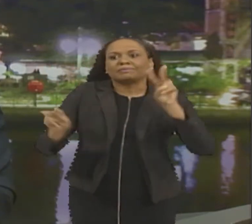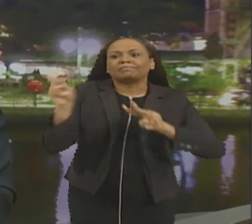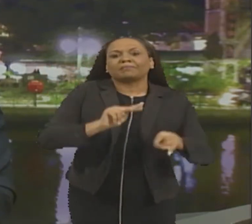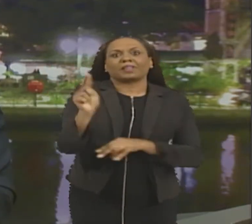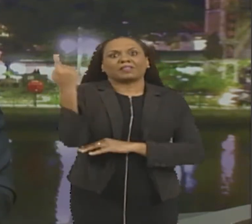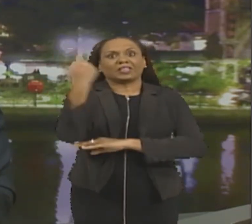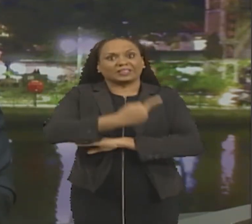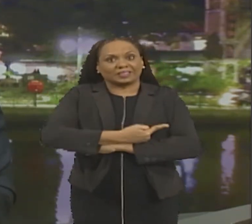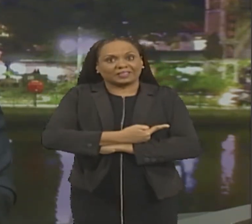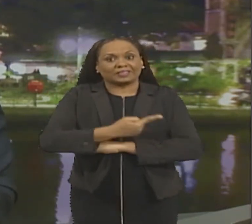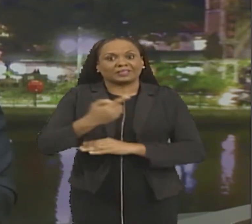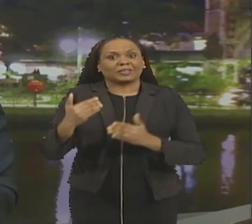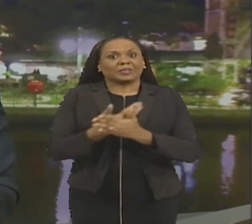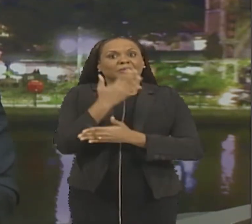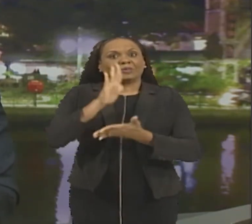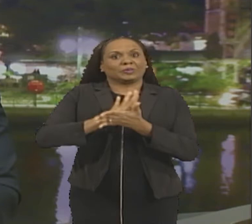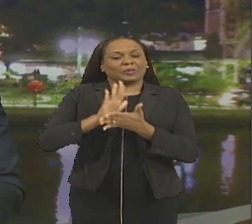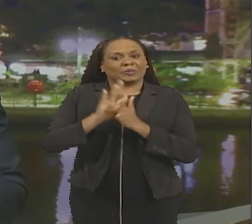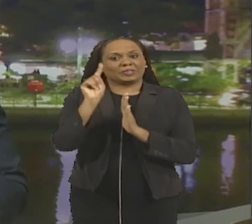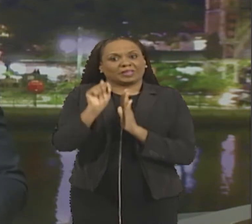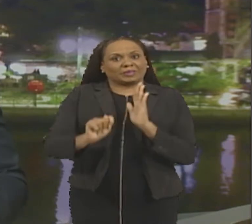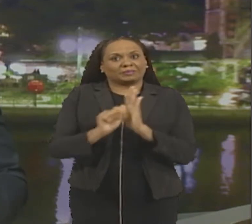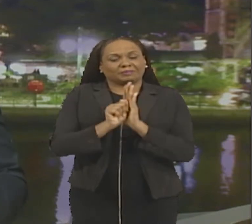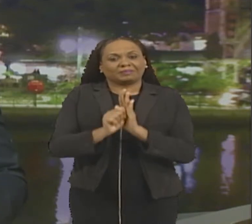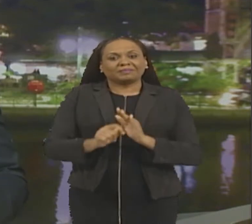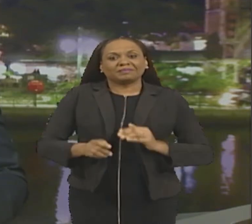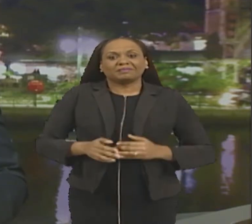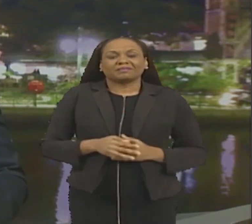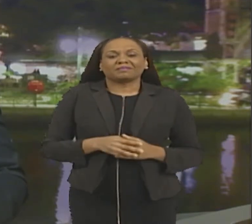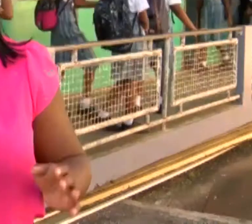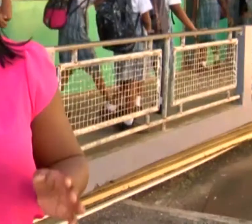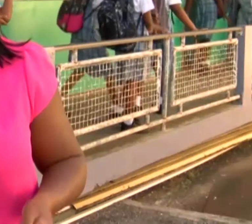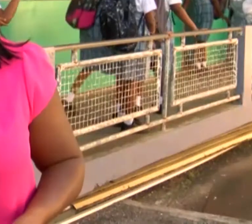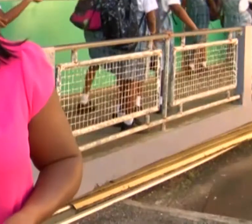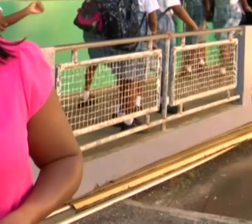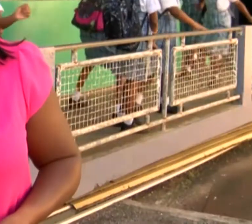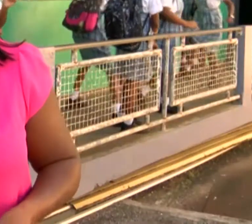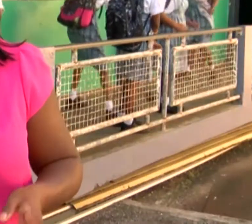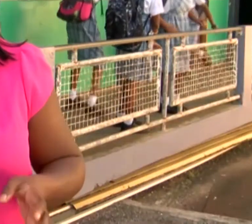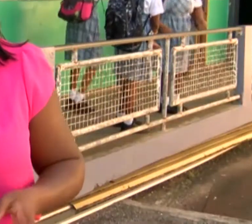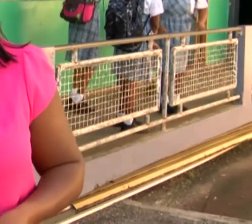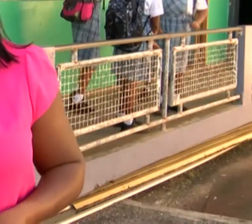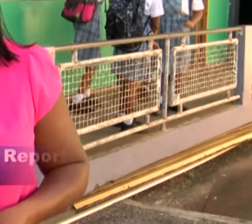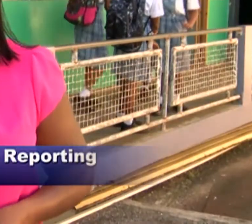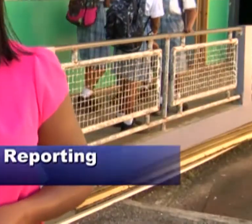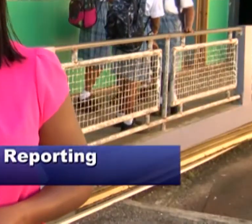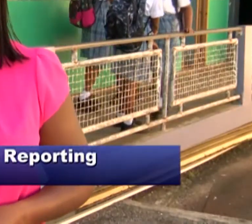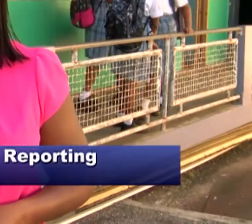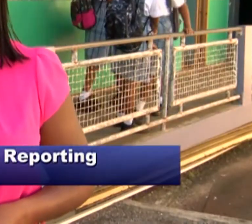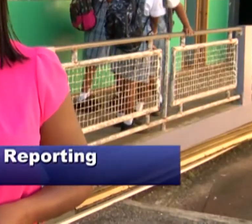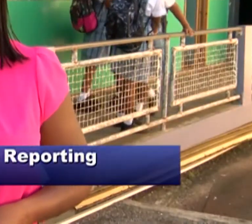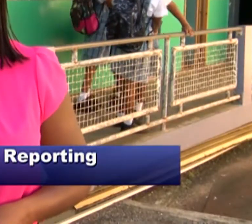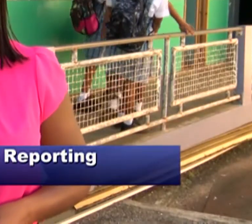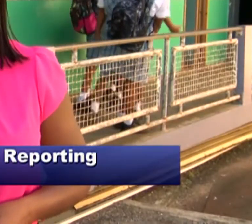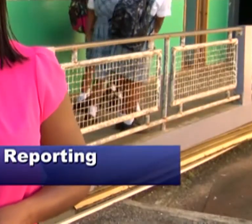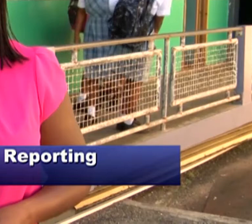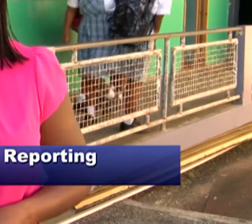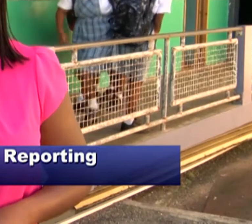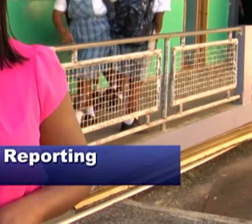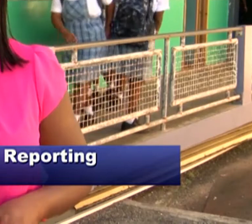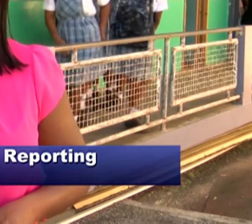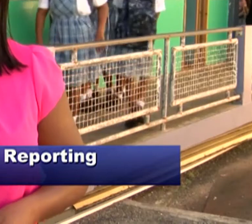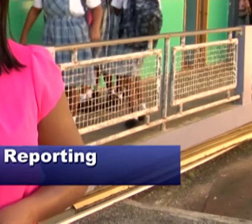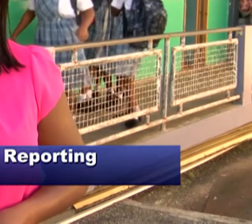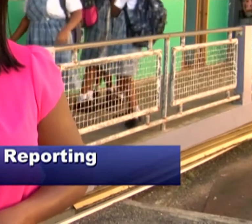of the new school term. Here's Sharika Griffith. It's back to the classroom for thousands of primary and secondary school